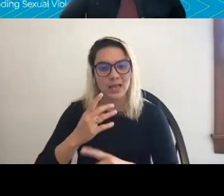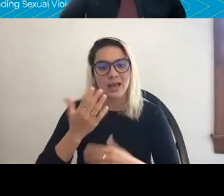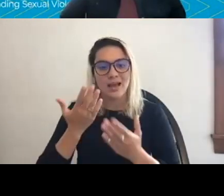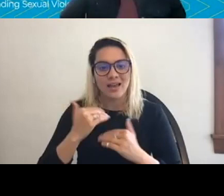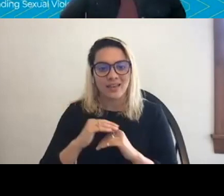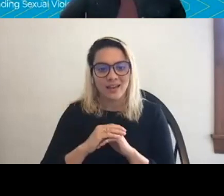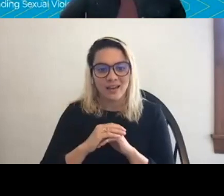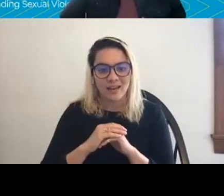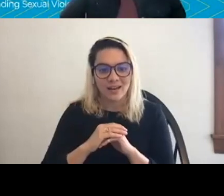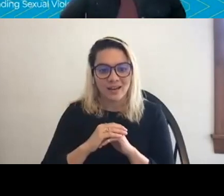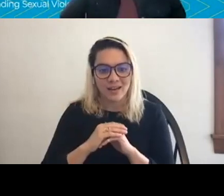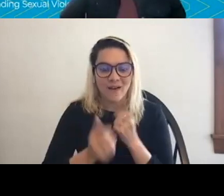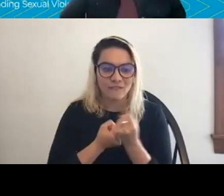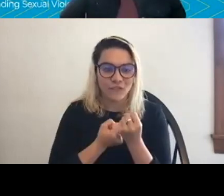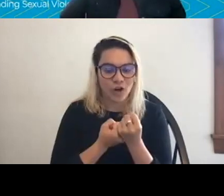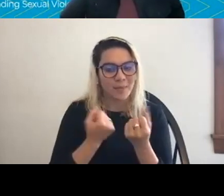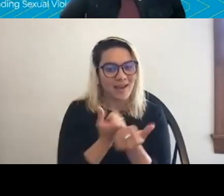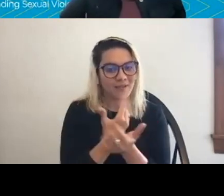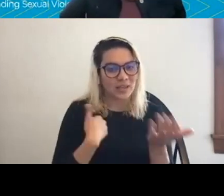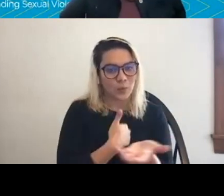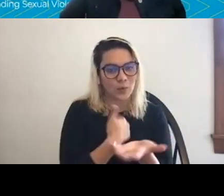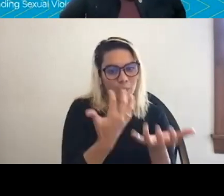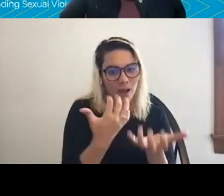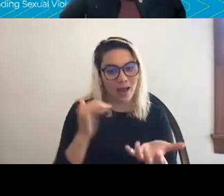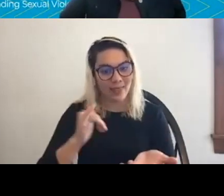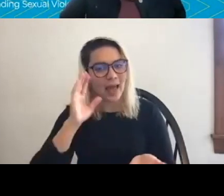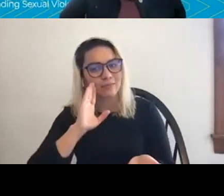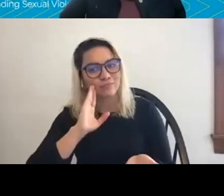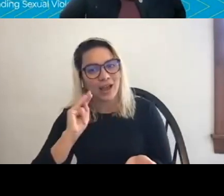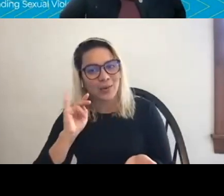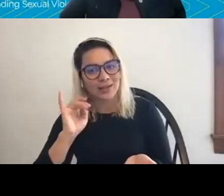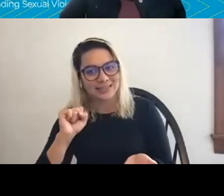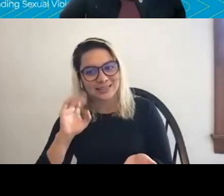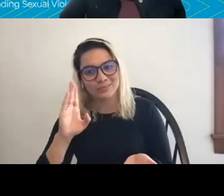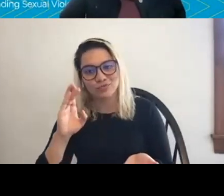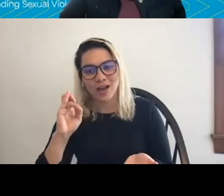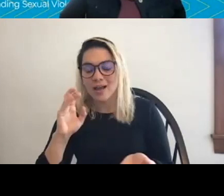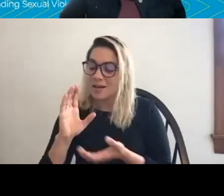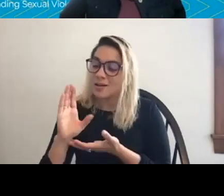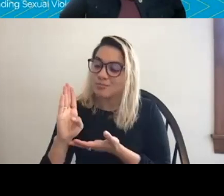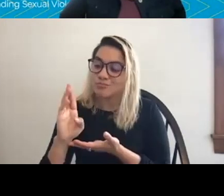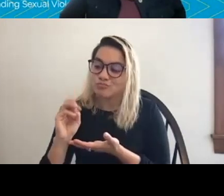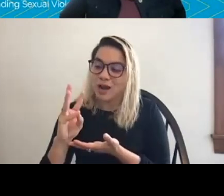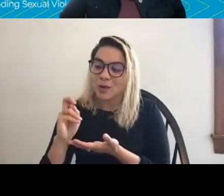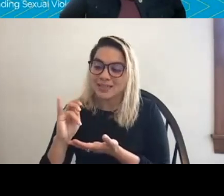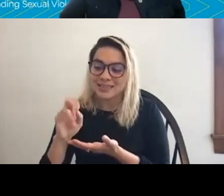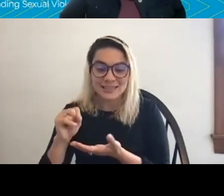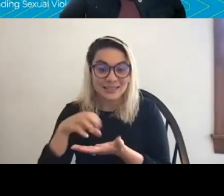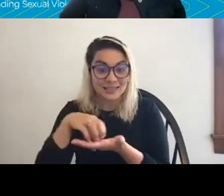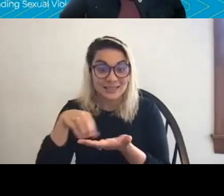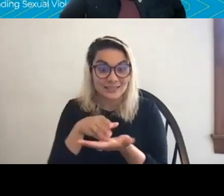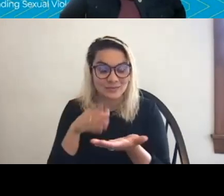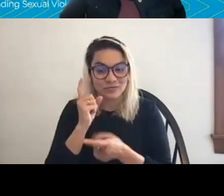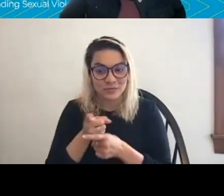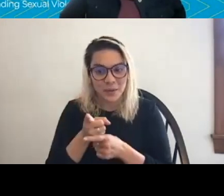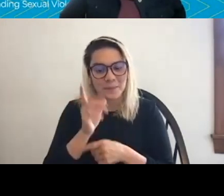mean, right? But as I mentioned, the particular narrative framework that we're using is called